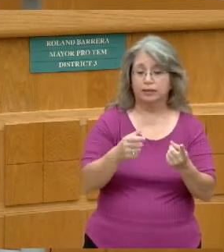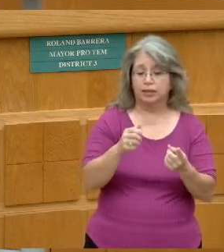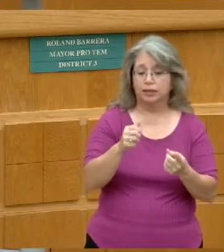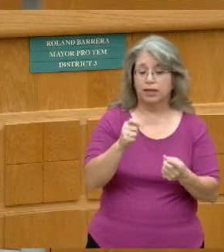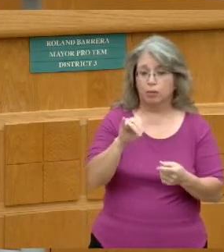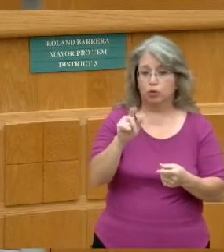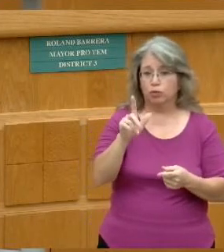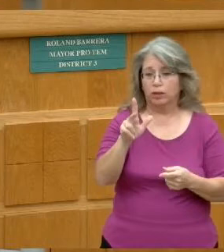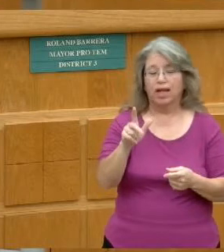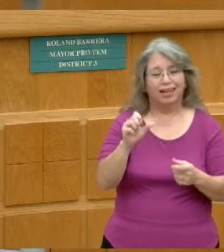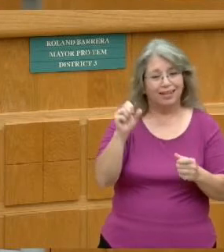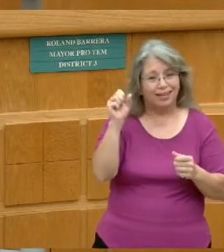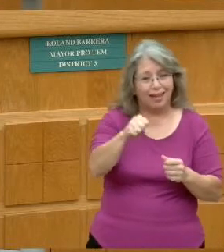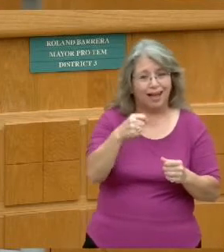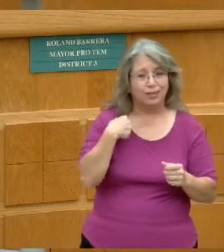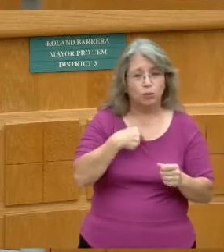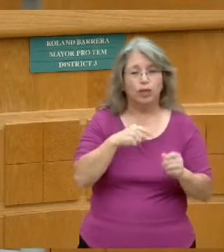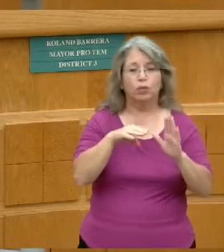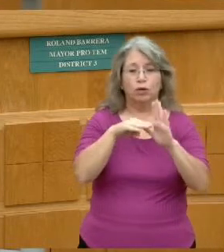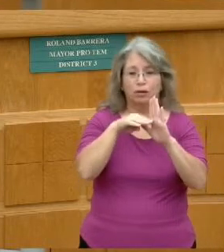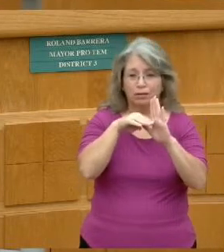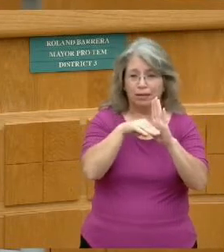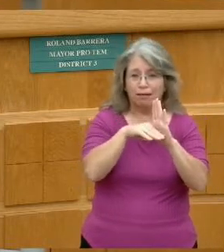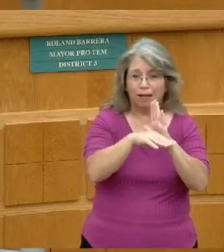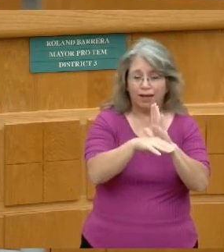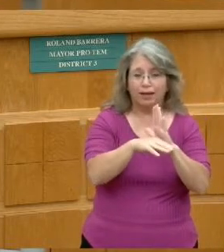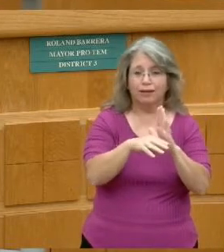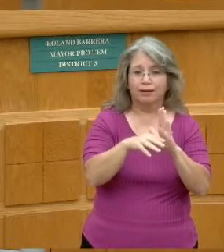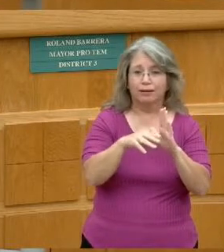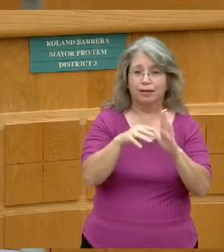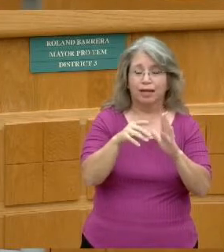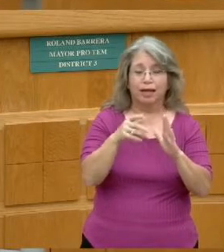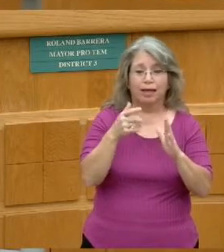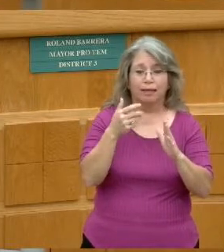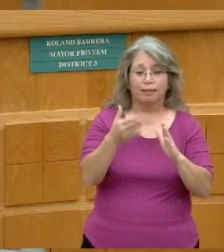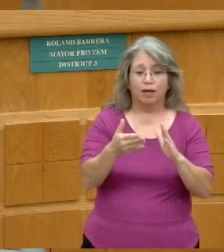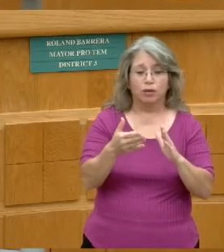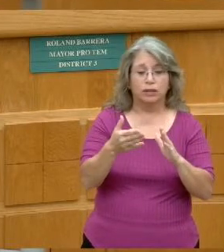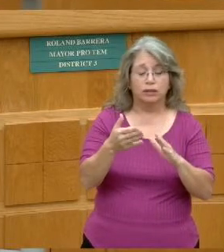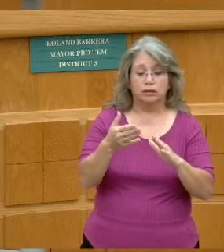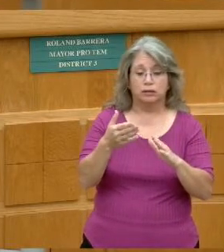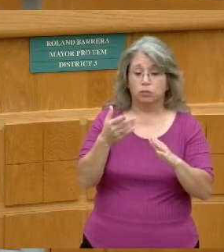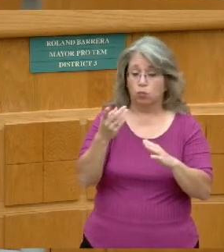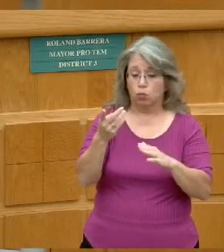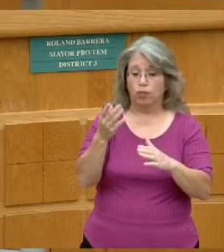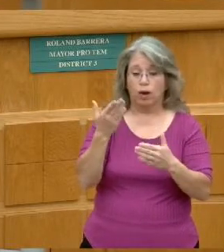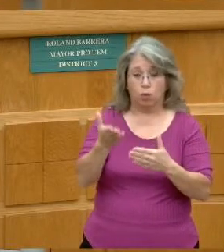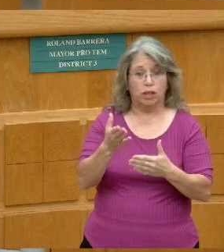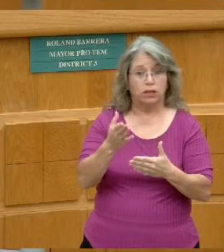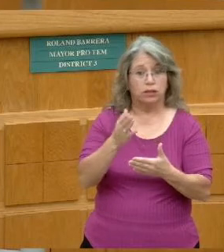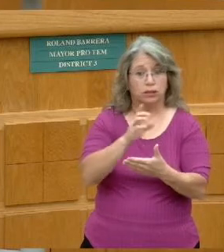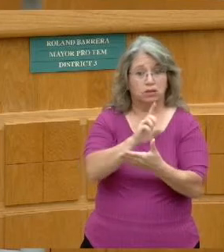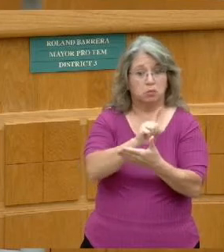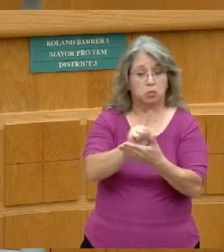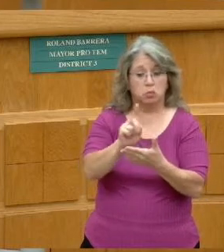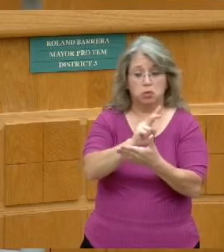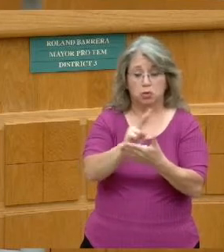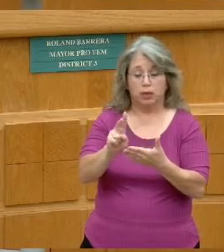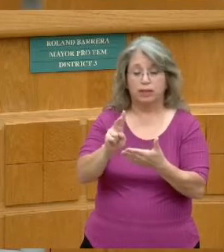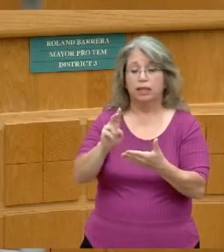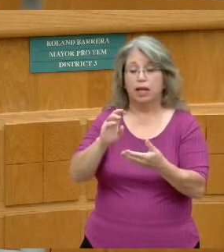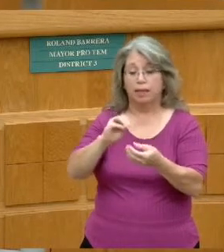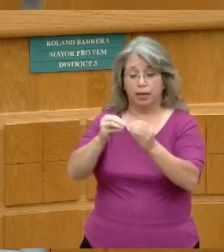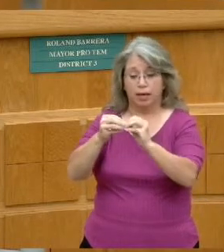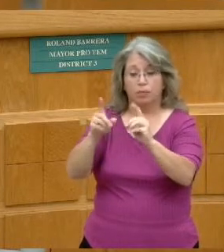no doubt that we were on the decline, and there was a point in time when tests were increasing and the number of cases were decreasing.